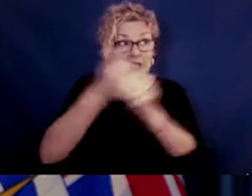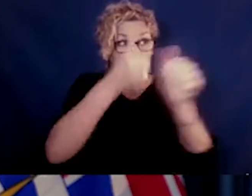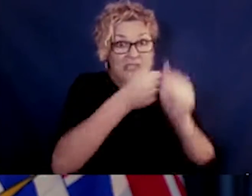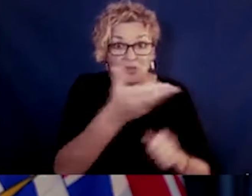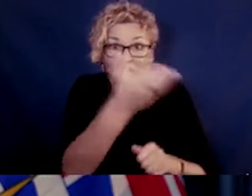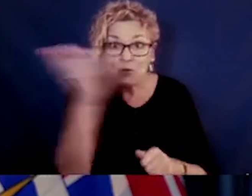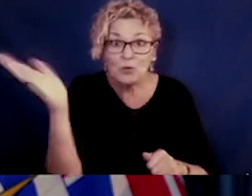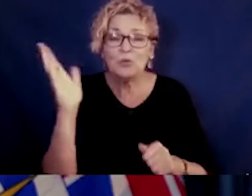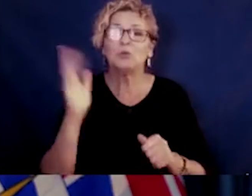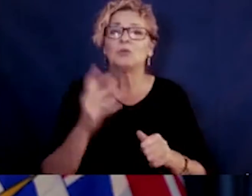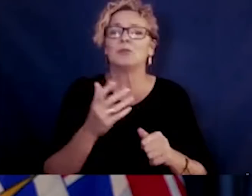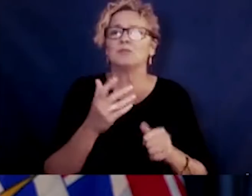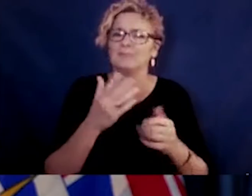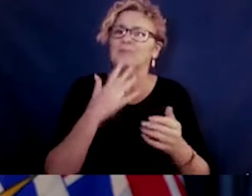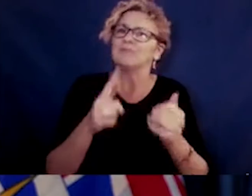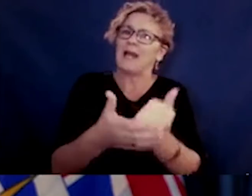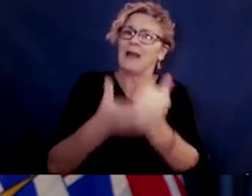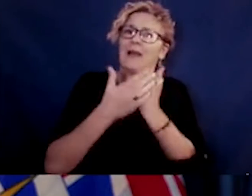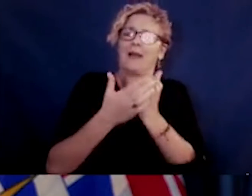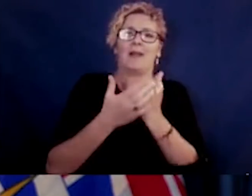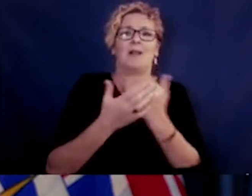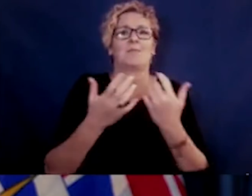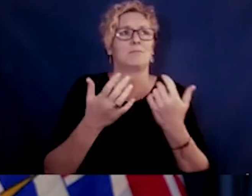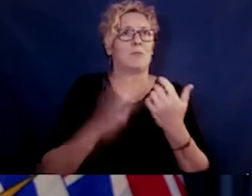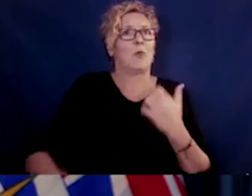to take that time to recognize that we all have our own